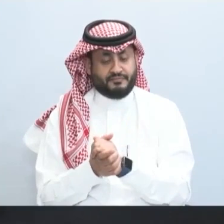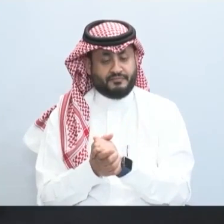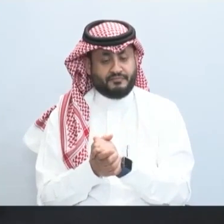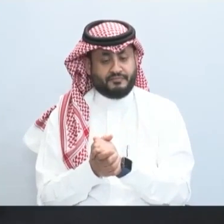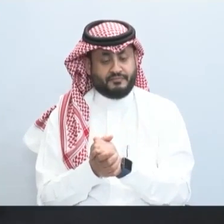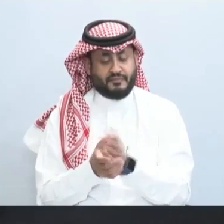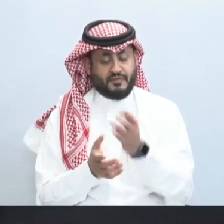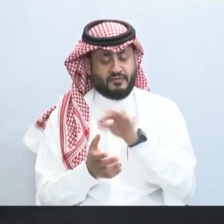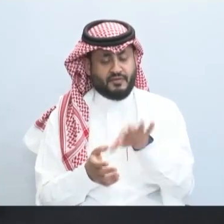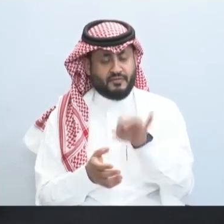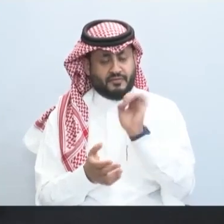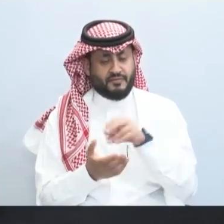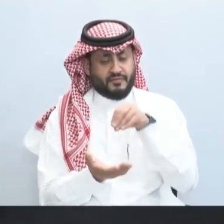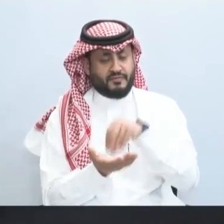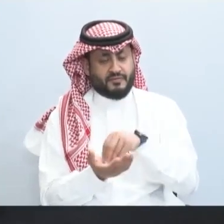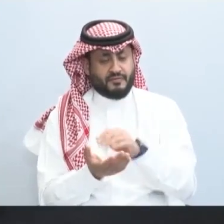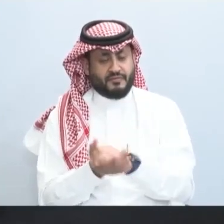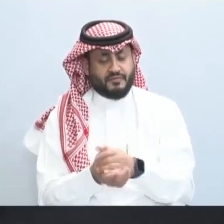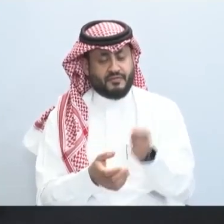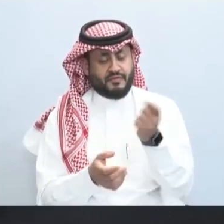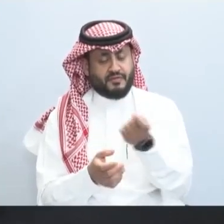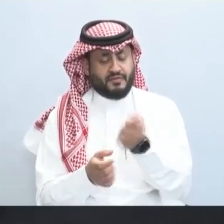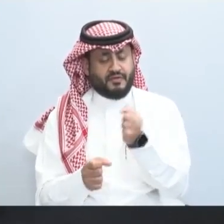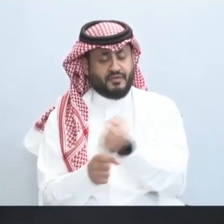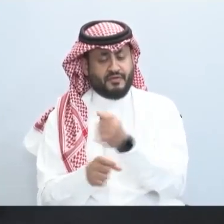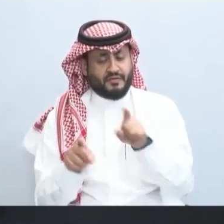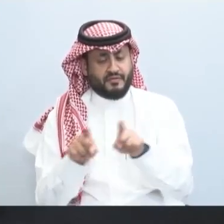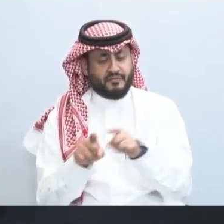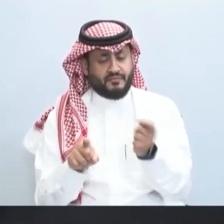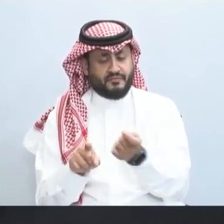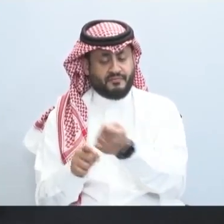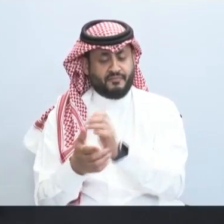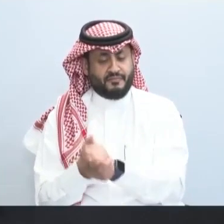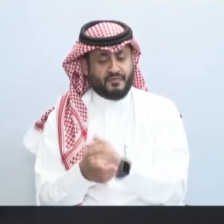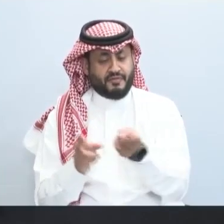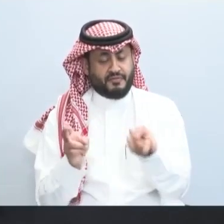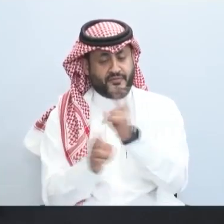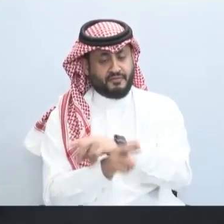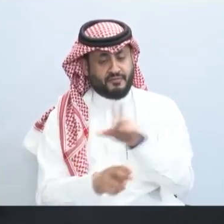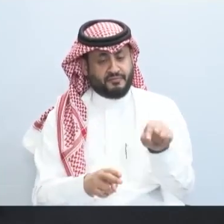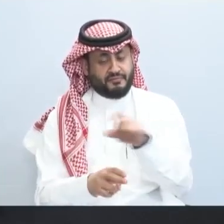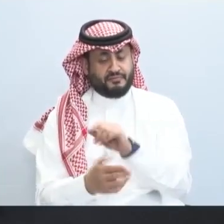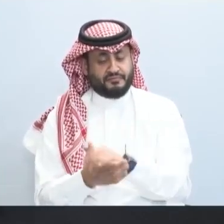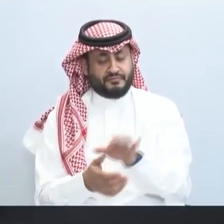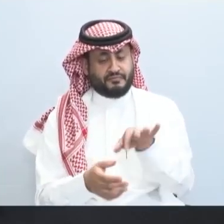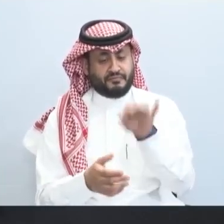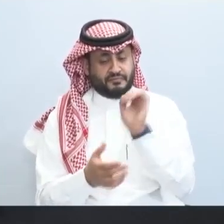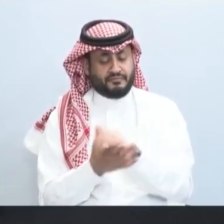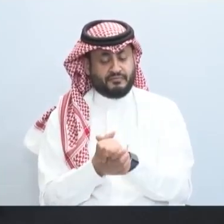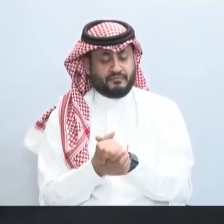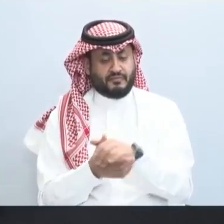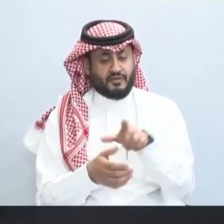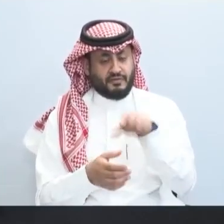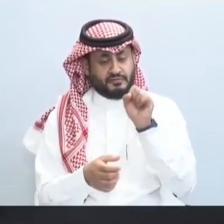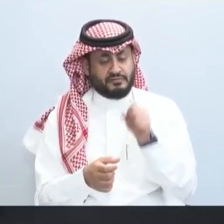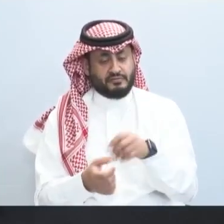a place and write next to it the activity. And your partner will do the same, will choose, he or she will